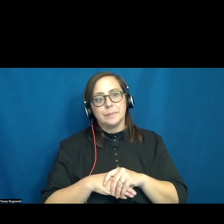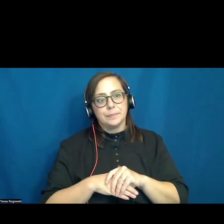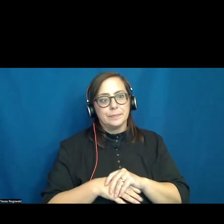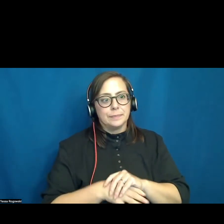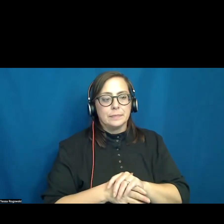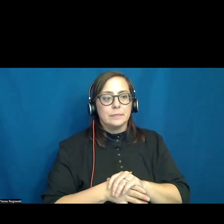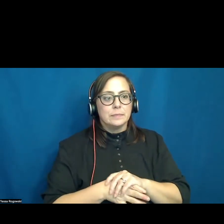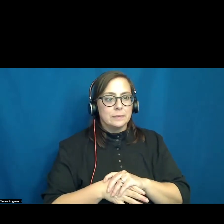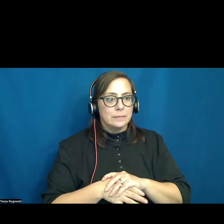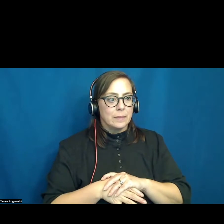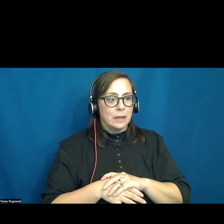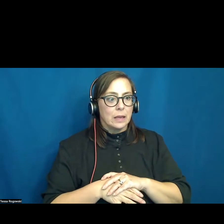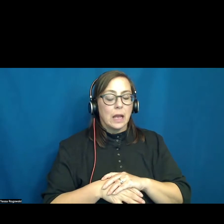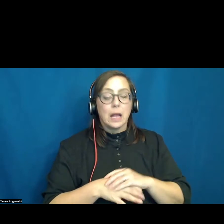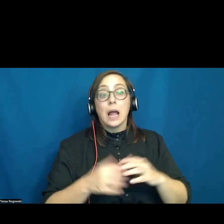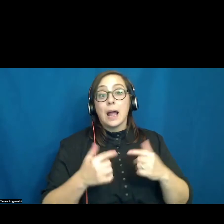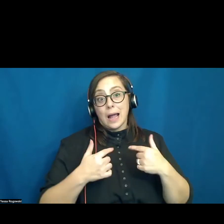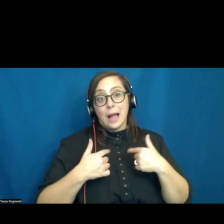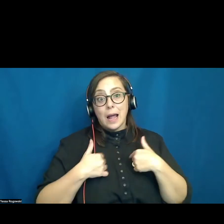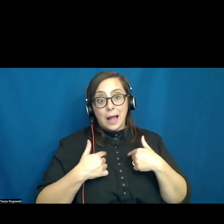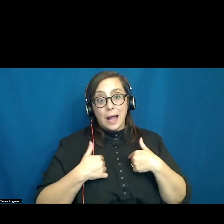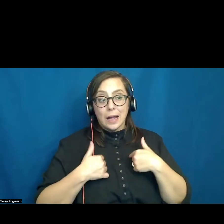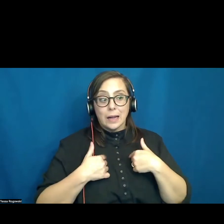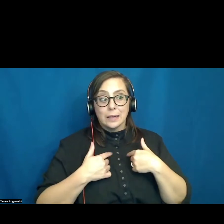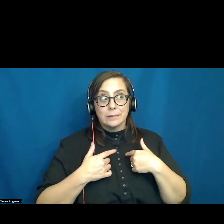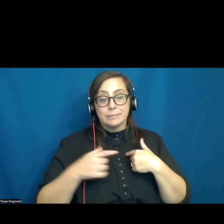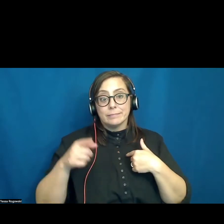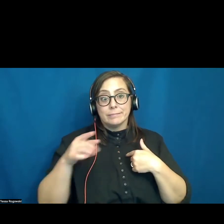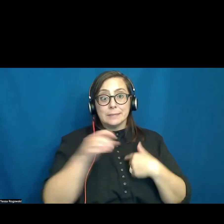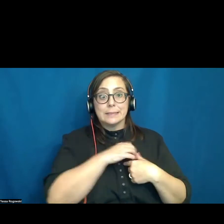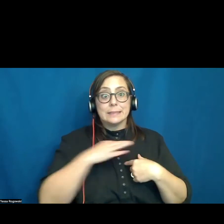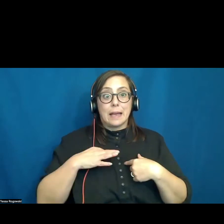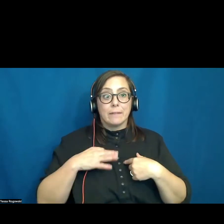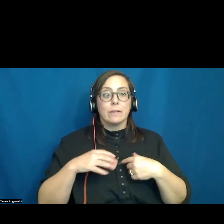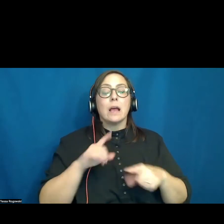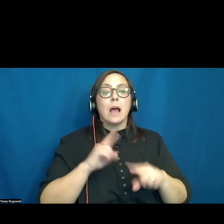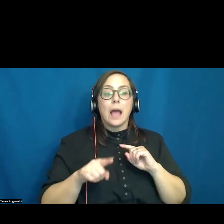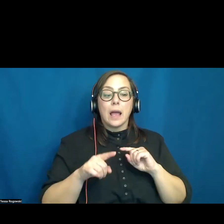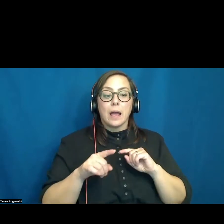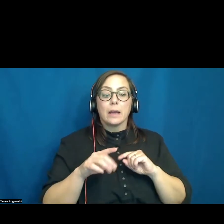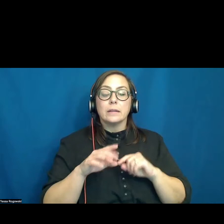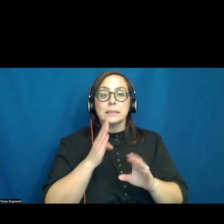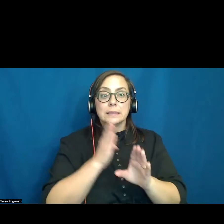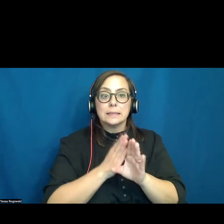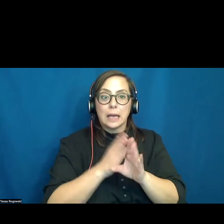I was treated much nicer in the psych ward I was in St. Michael's Hospital psych ward for a few weeks in